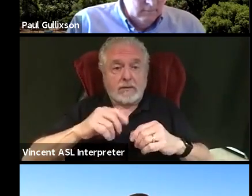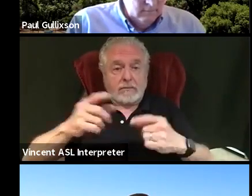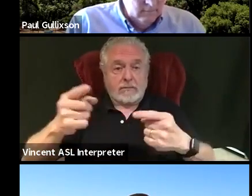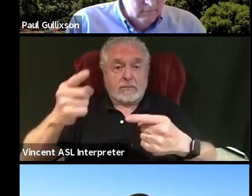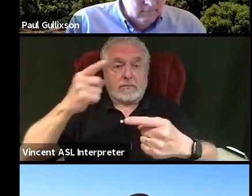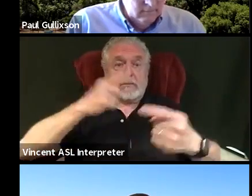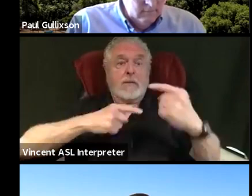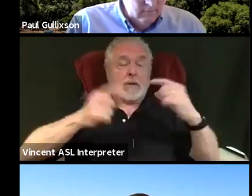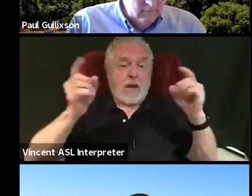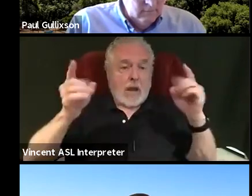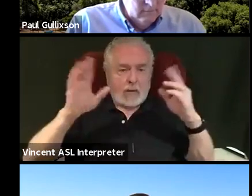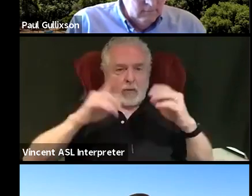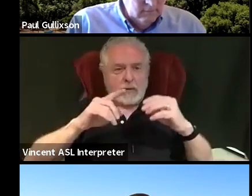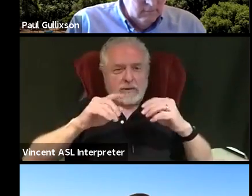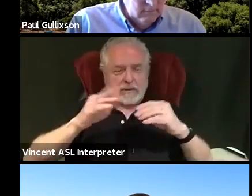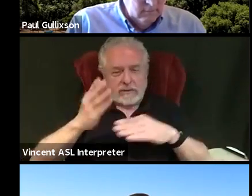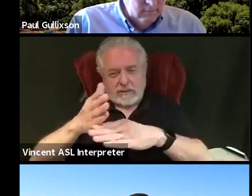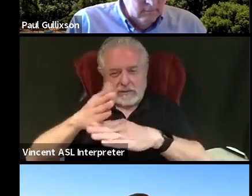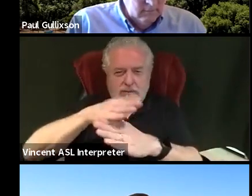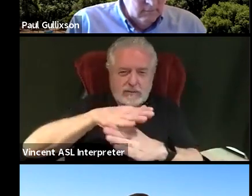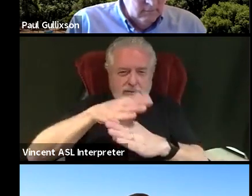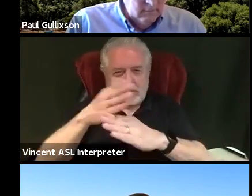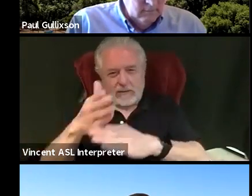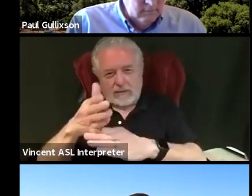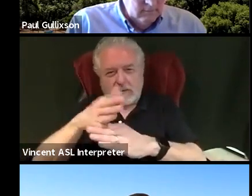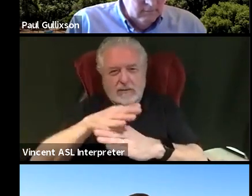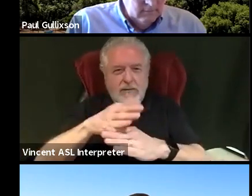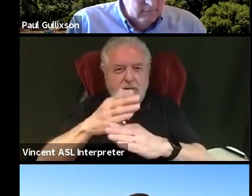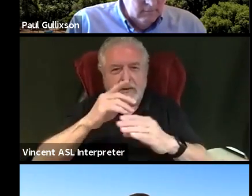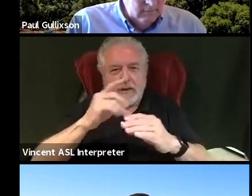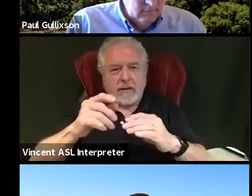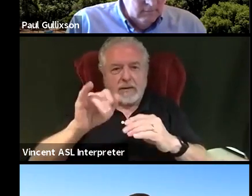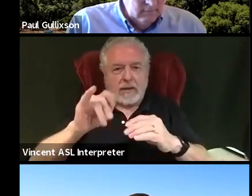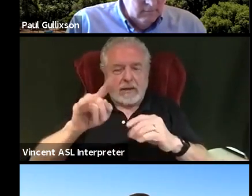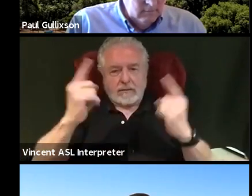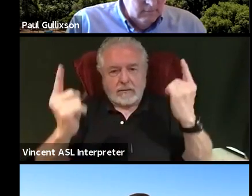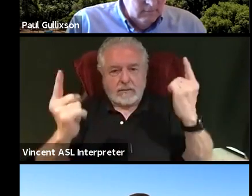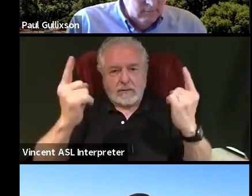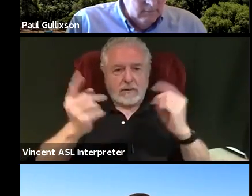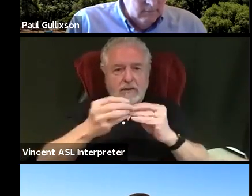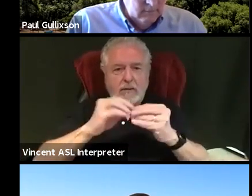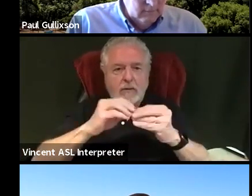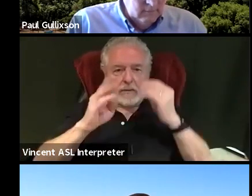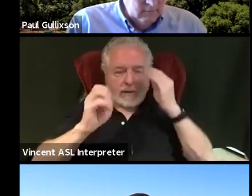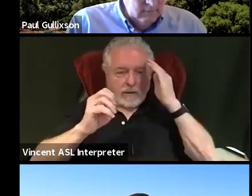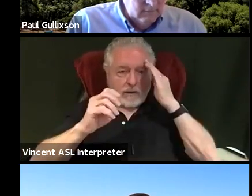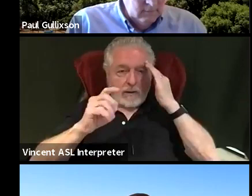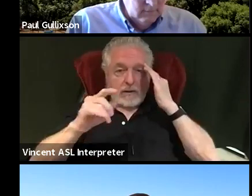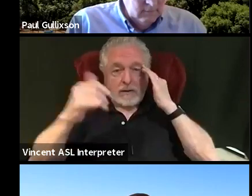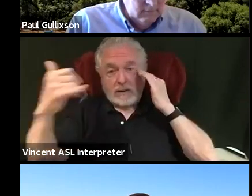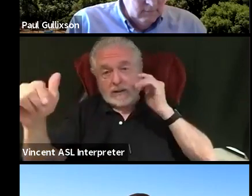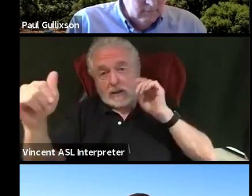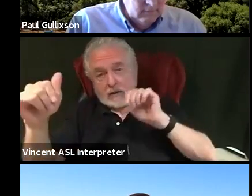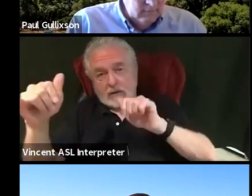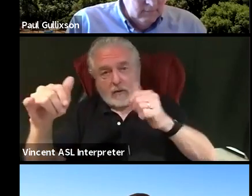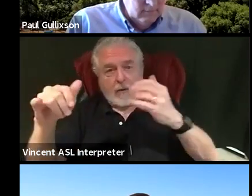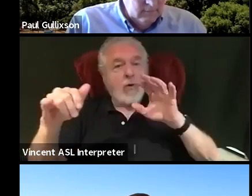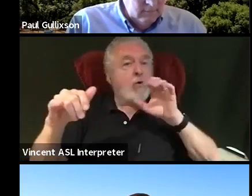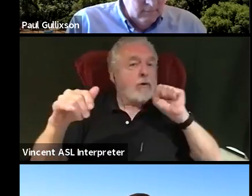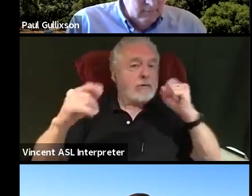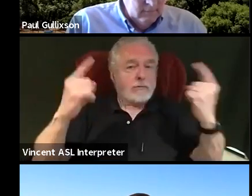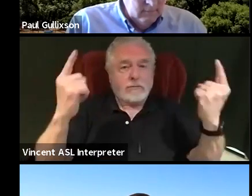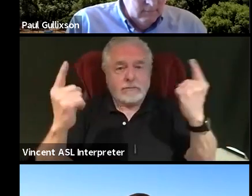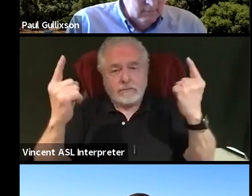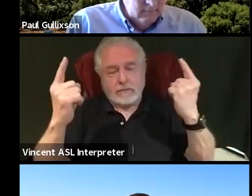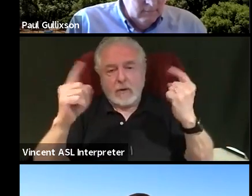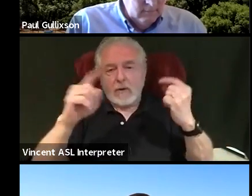so horribly. We're teetering on seemingly either side of those numbers that would either make us yellow or orange. And I